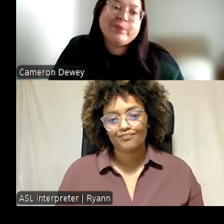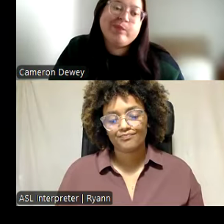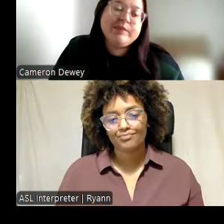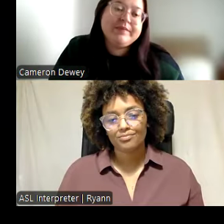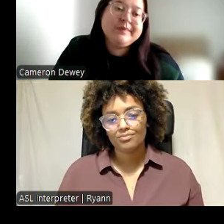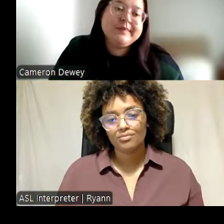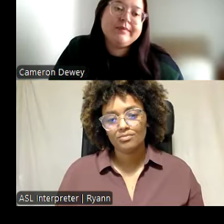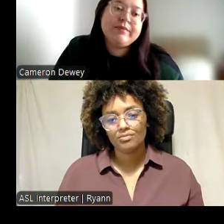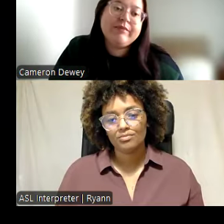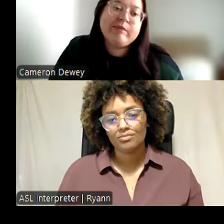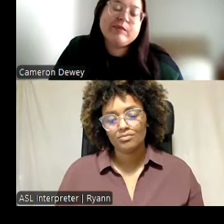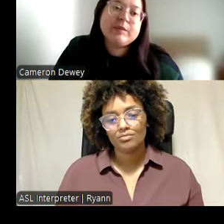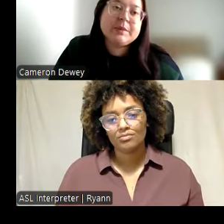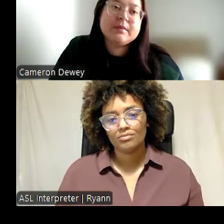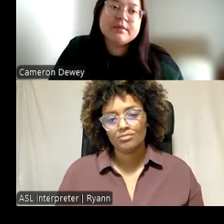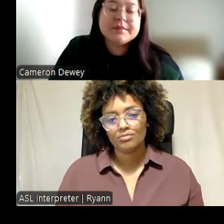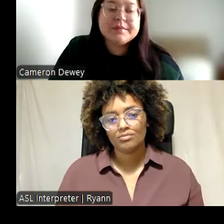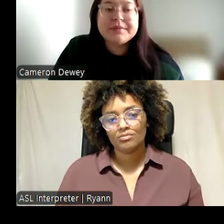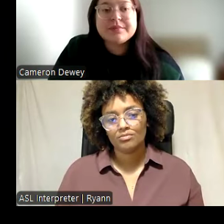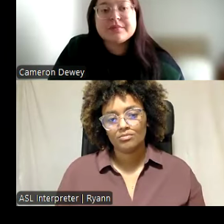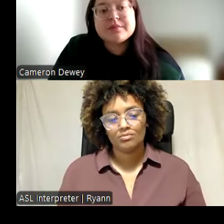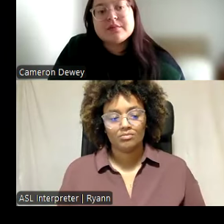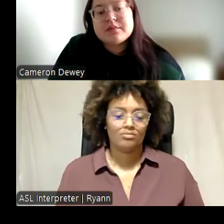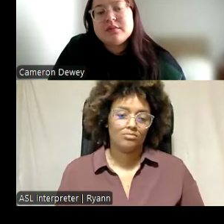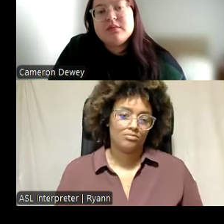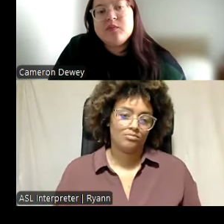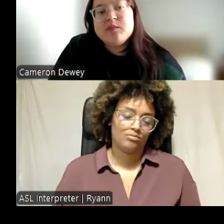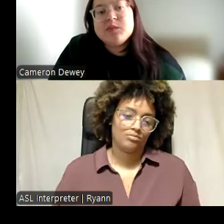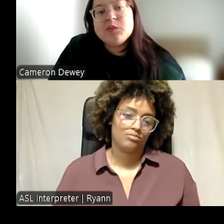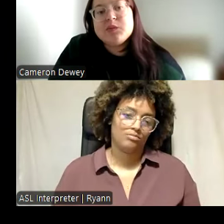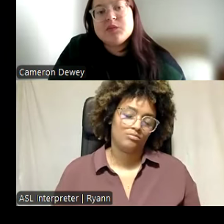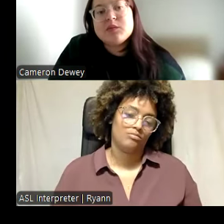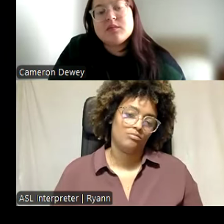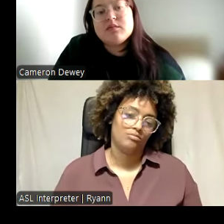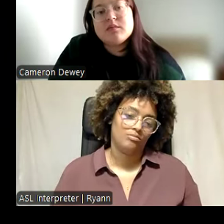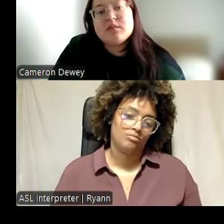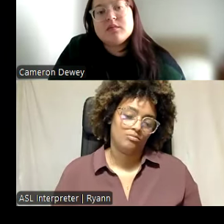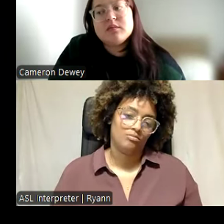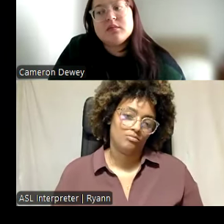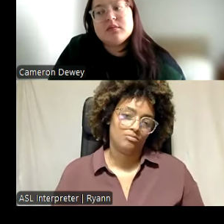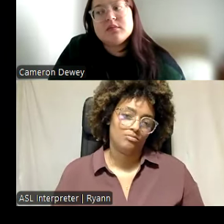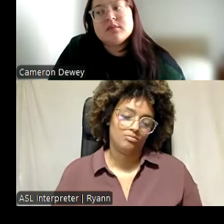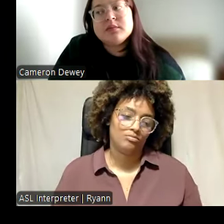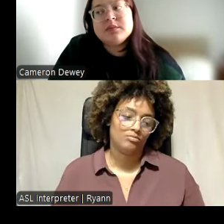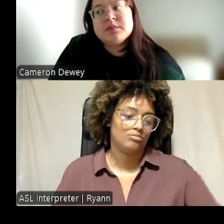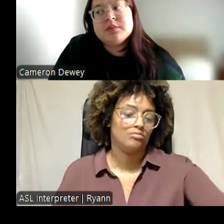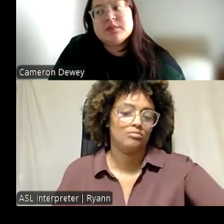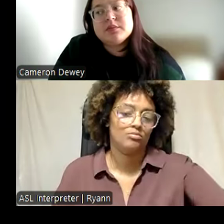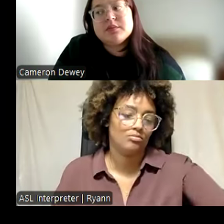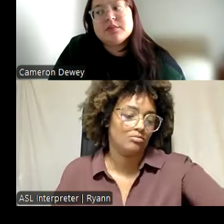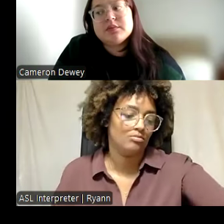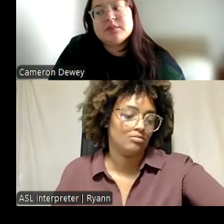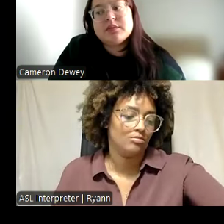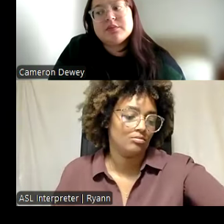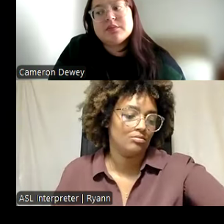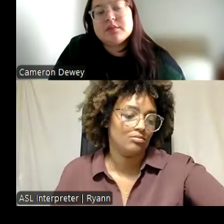What was going through your mind? I couldn't understand it. I just couldn't move or even scream. To